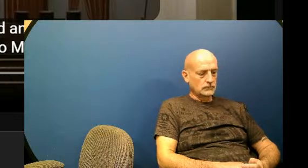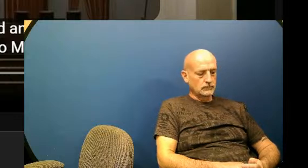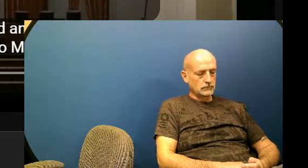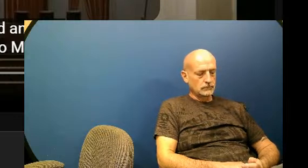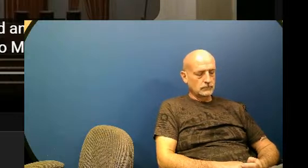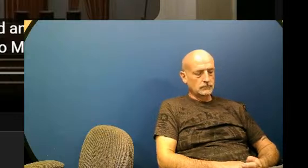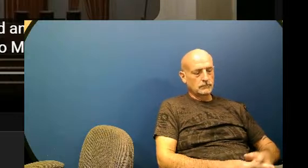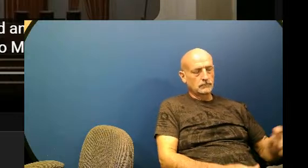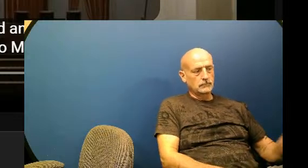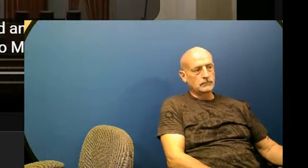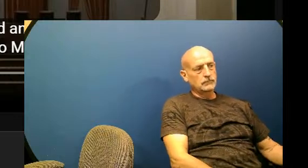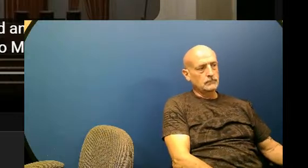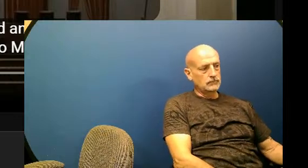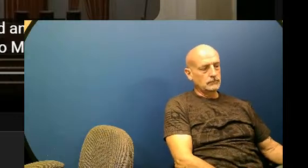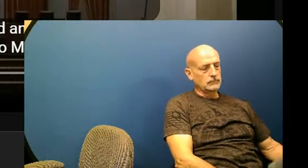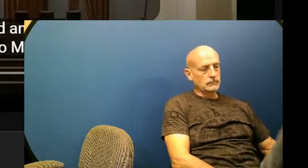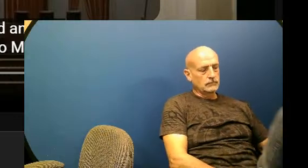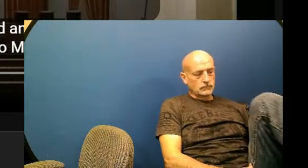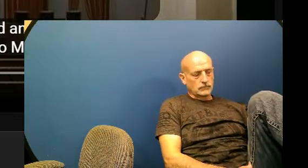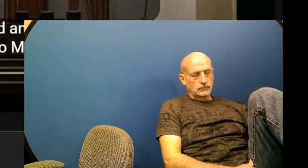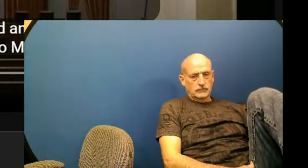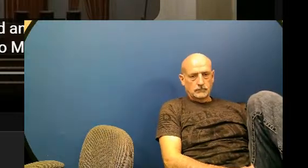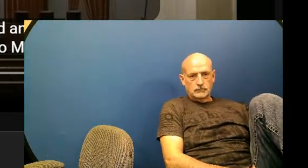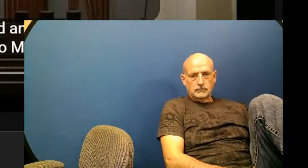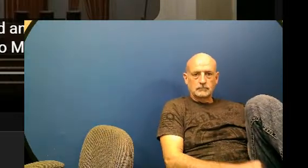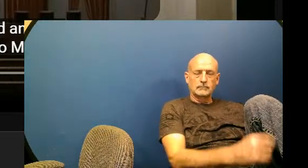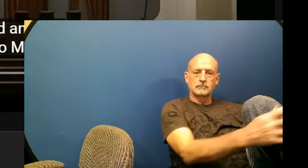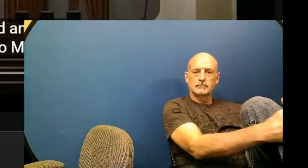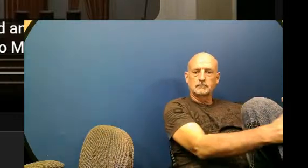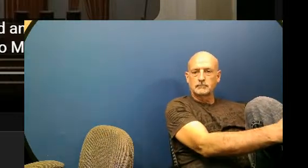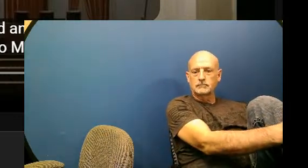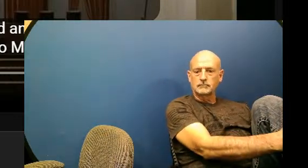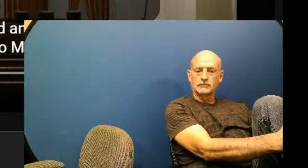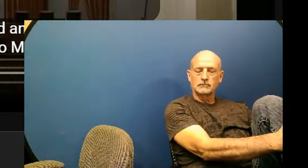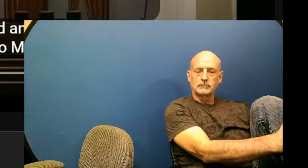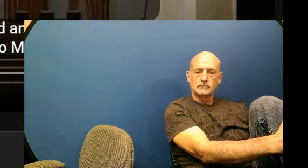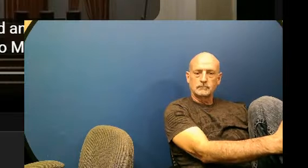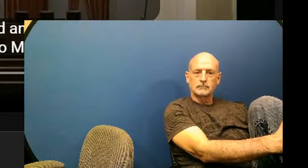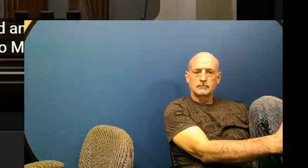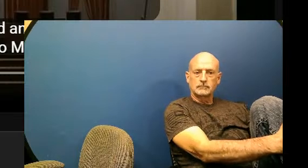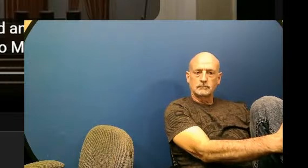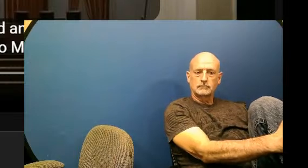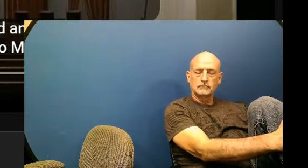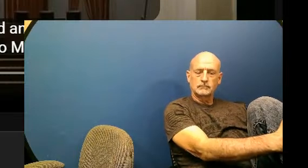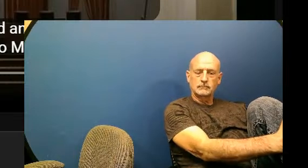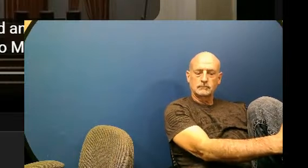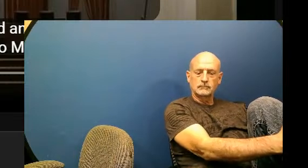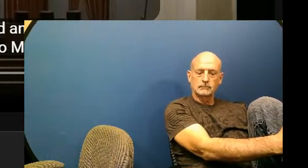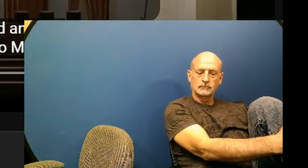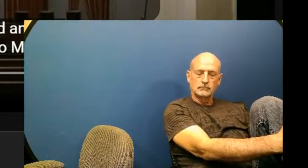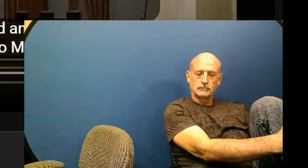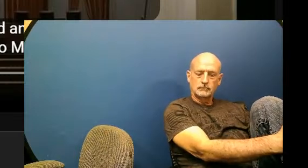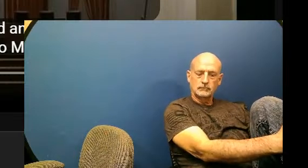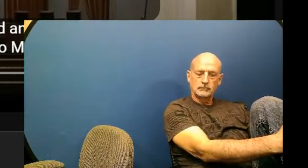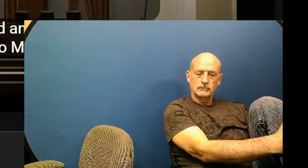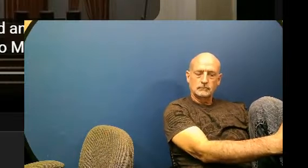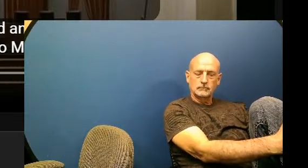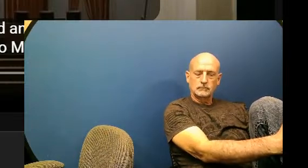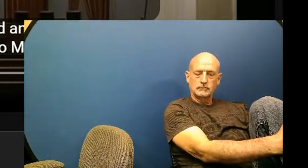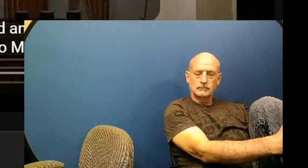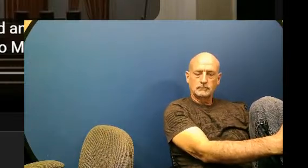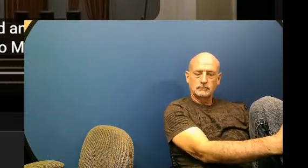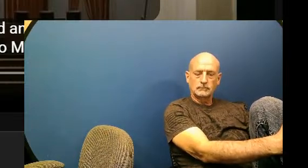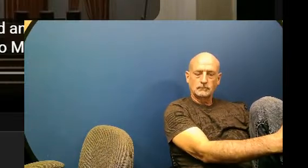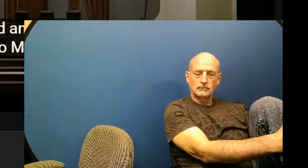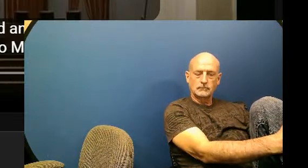exploiting a vulnerability in the system. Well, if that's all it means, that like people don't know that China's behind it, like everybody now knows that China is behind